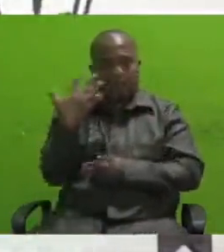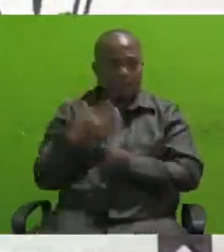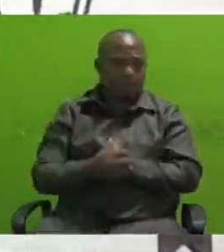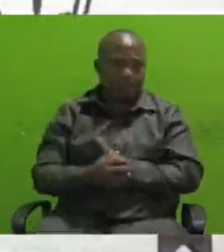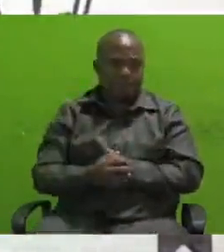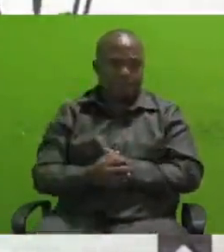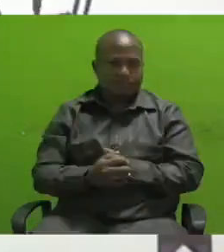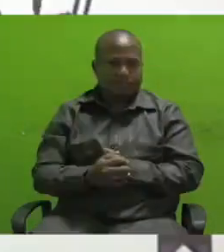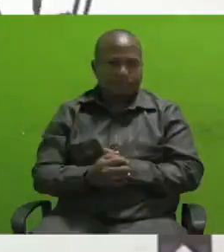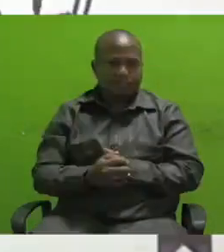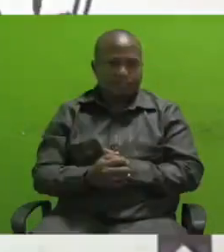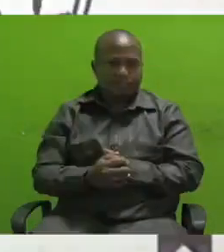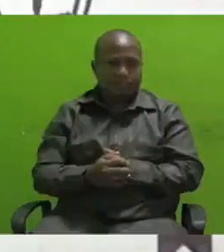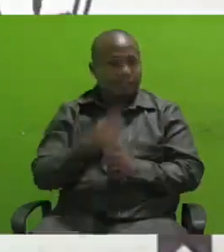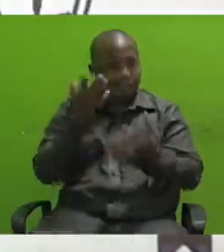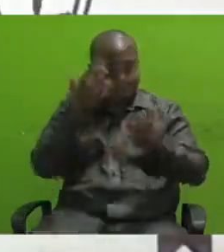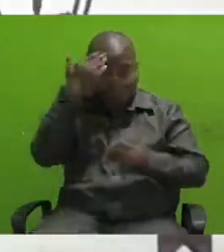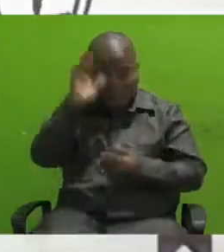Are we together?